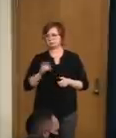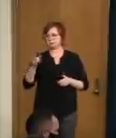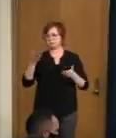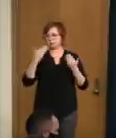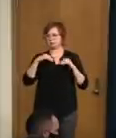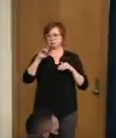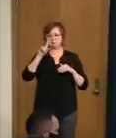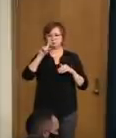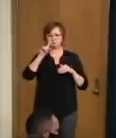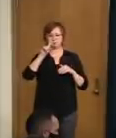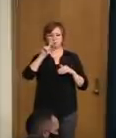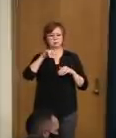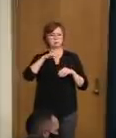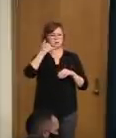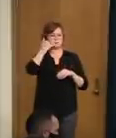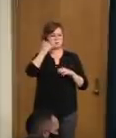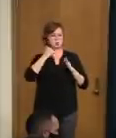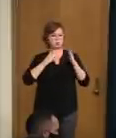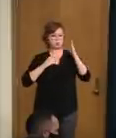Take our next question on the line.